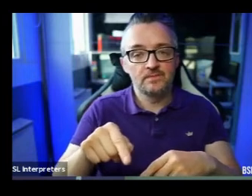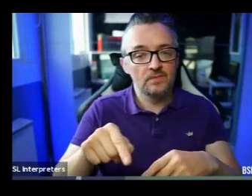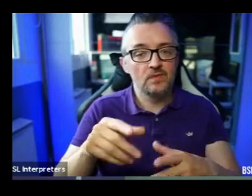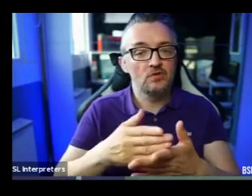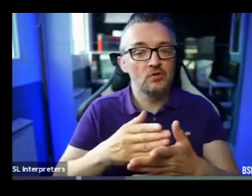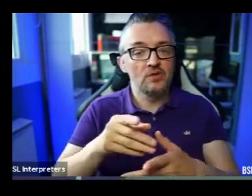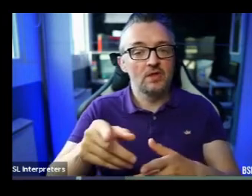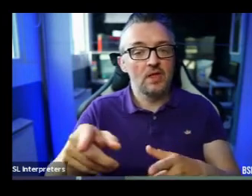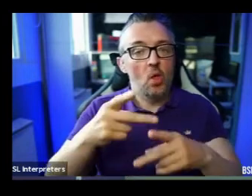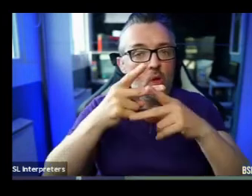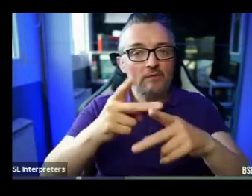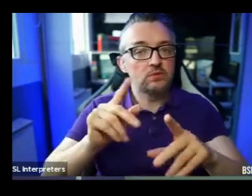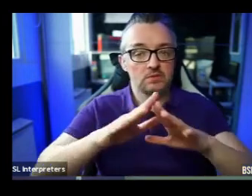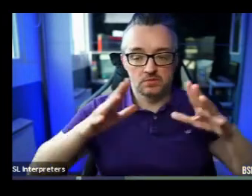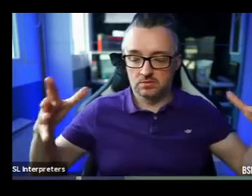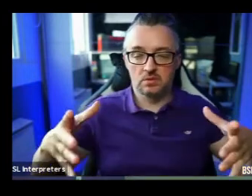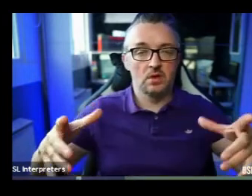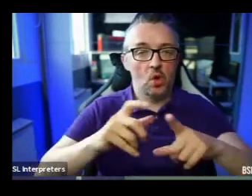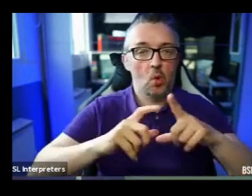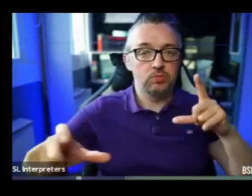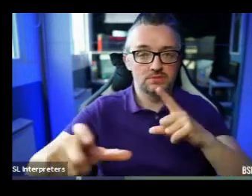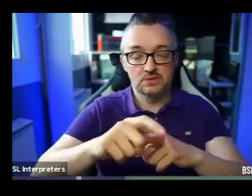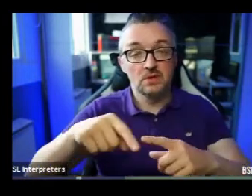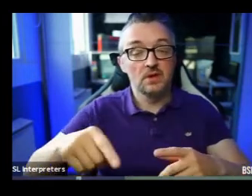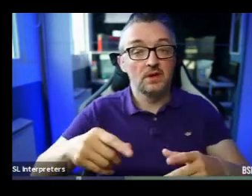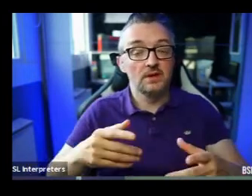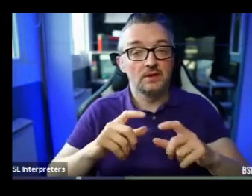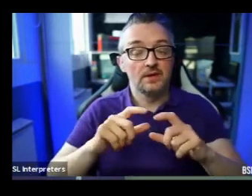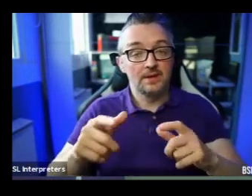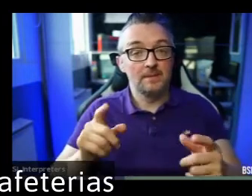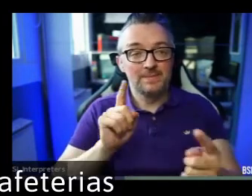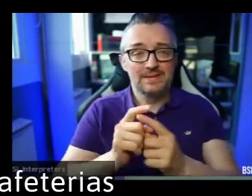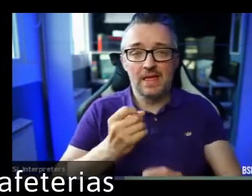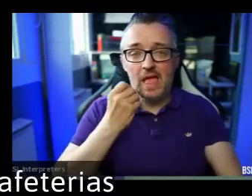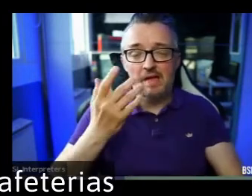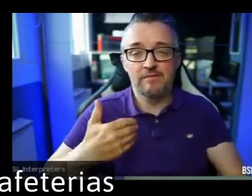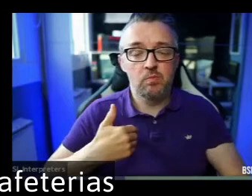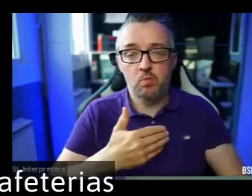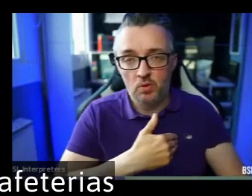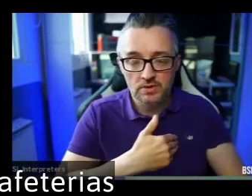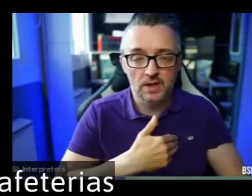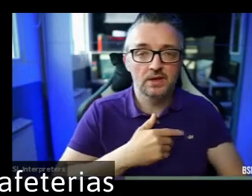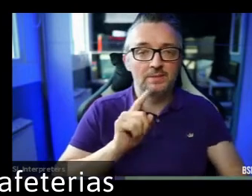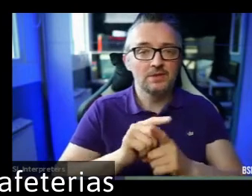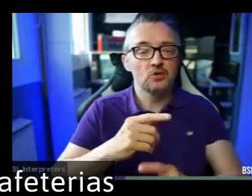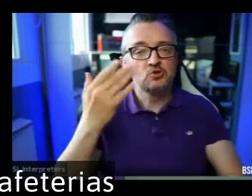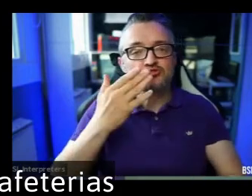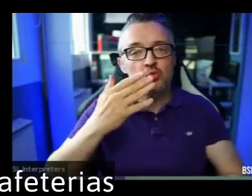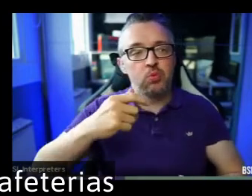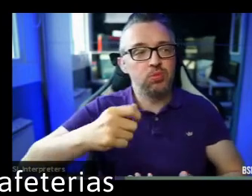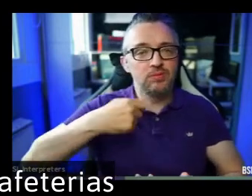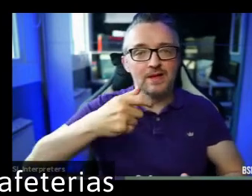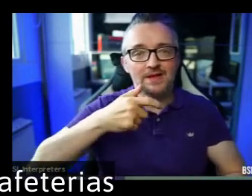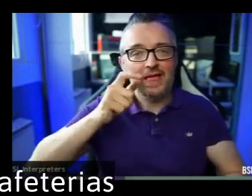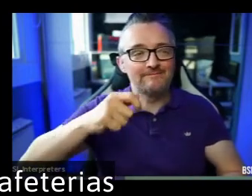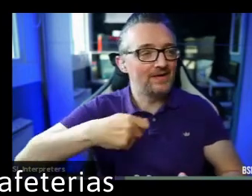small team of nurses took care of a community. And they met every morning. I went and met with them in school